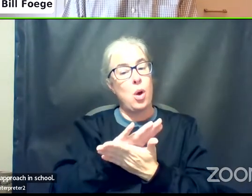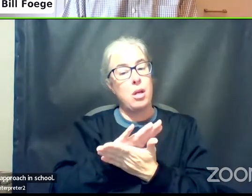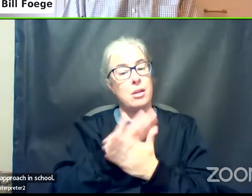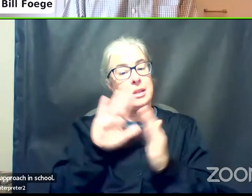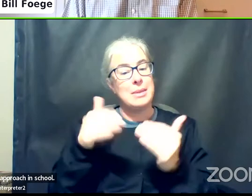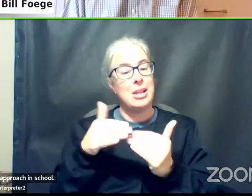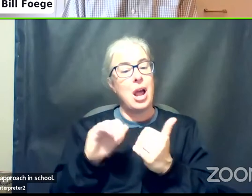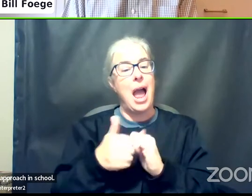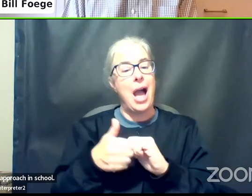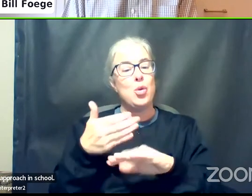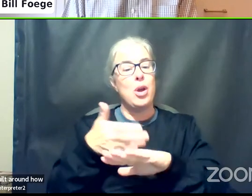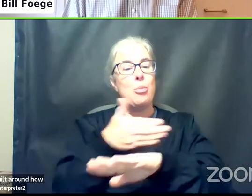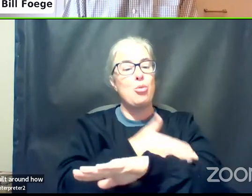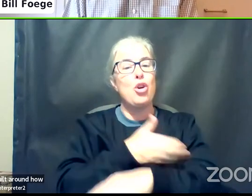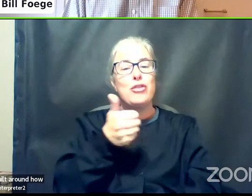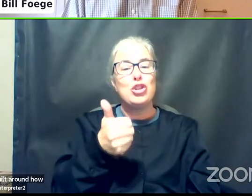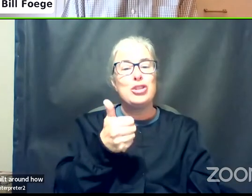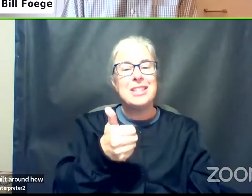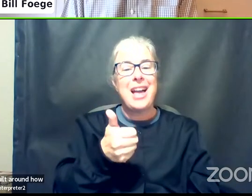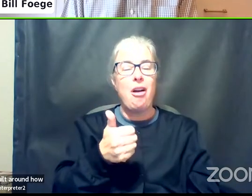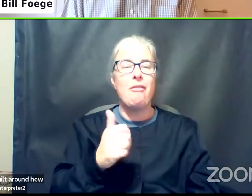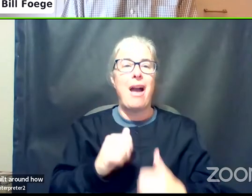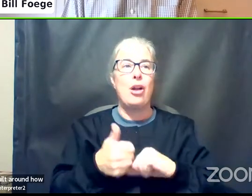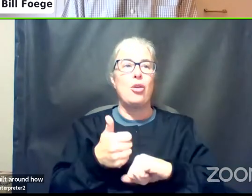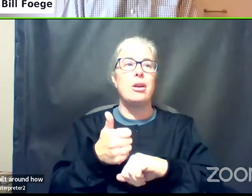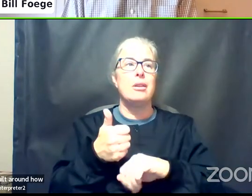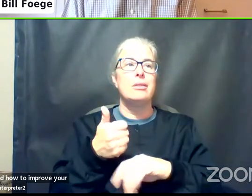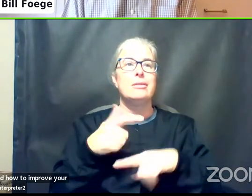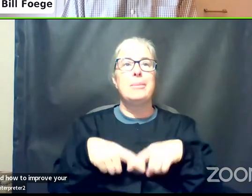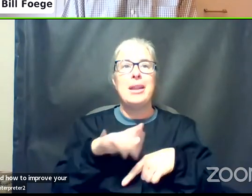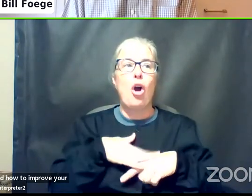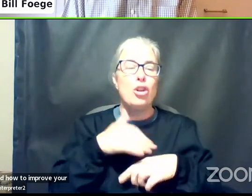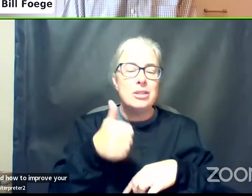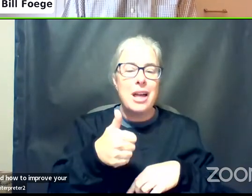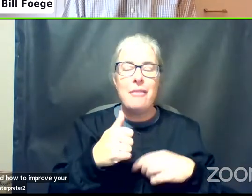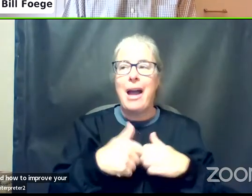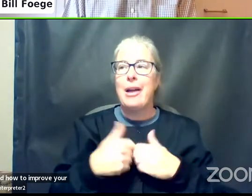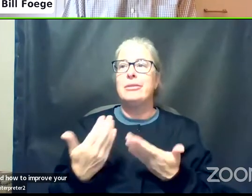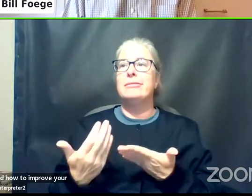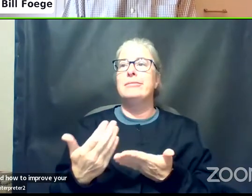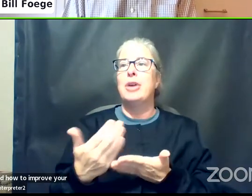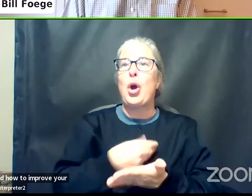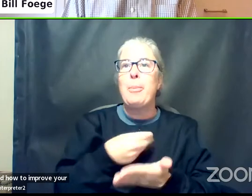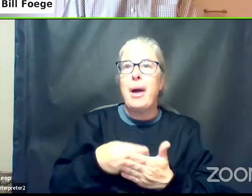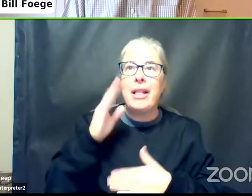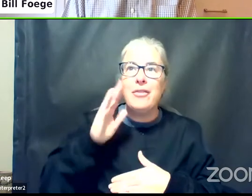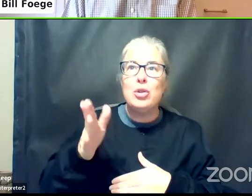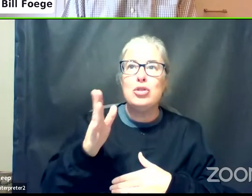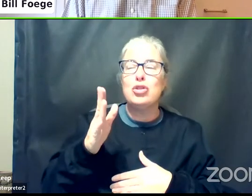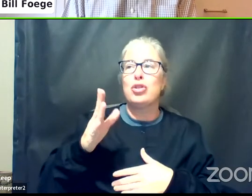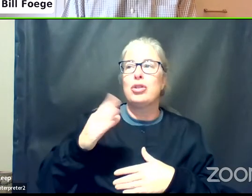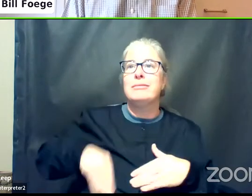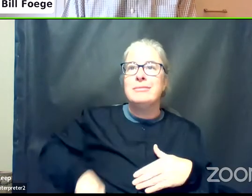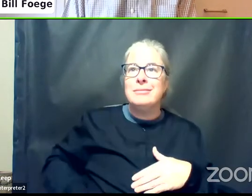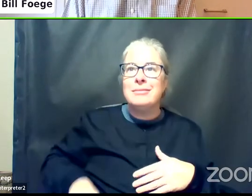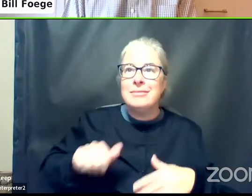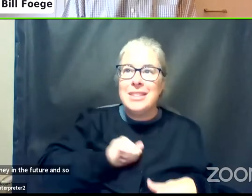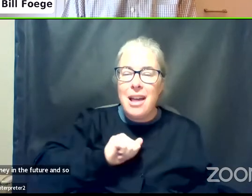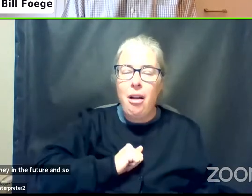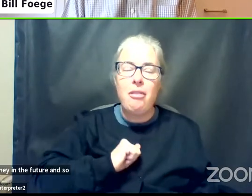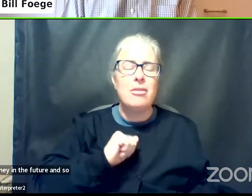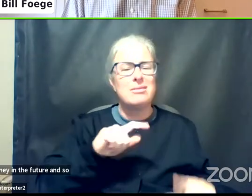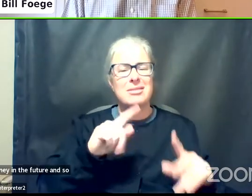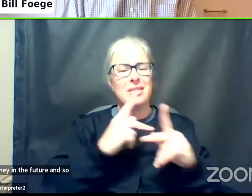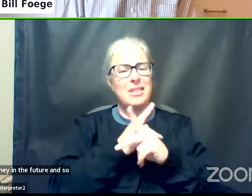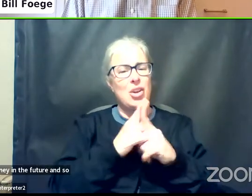around how to improve your self-reliance how to develop how to get money in the future and so forth and we have to figure out how